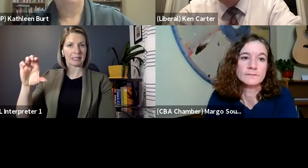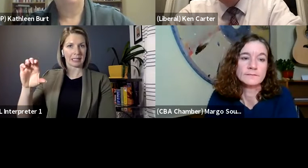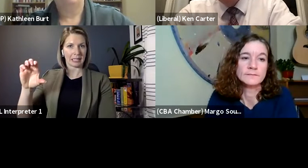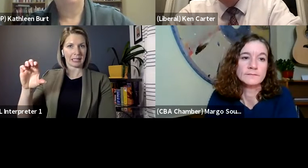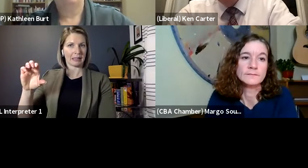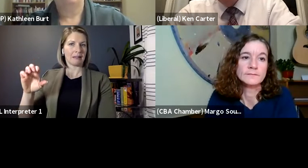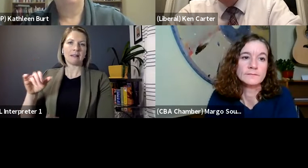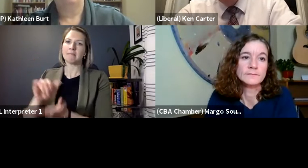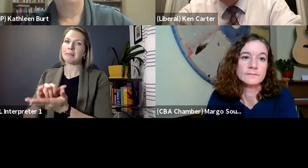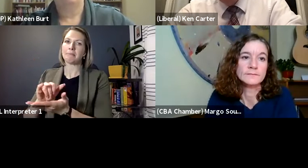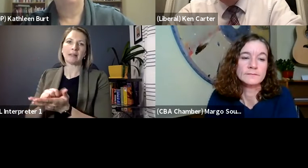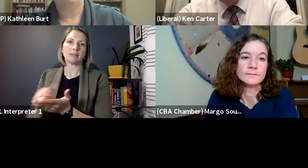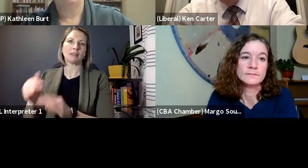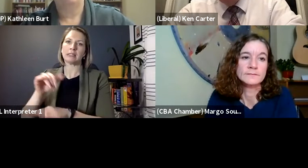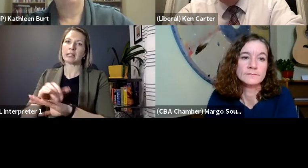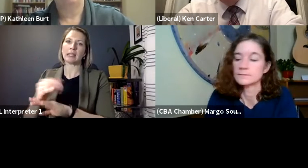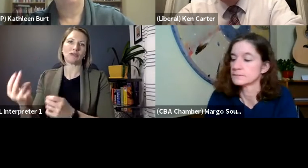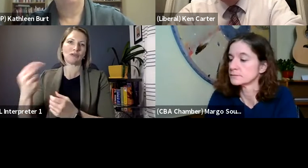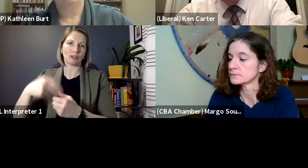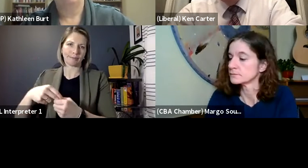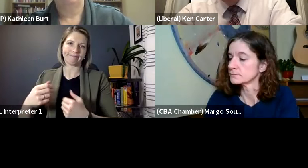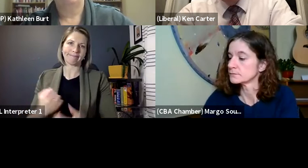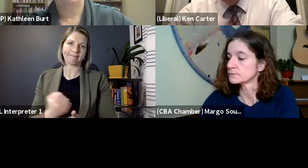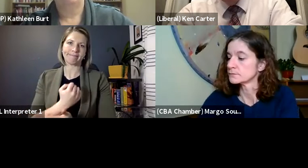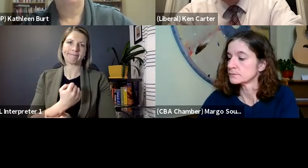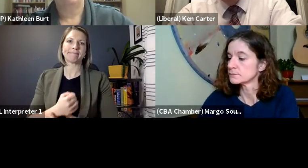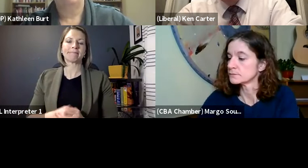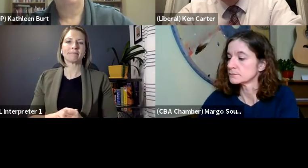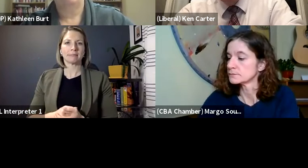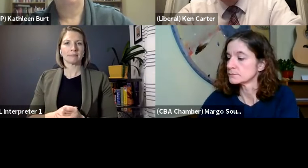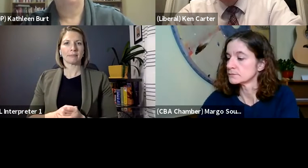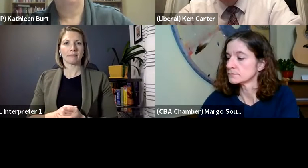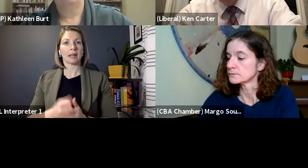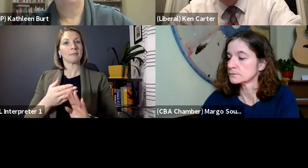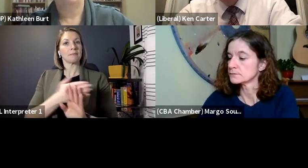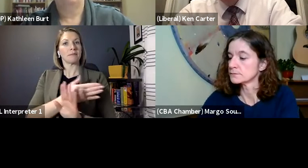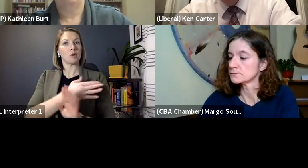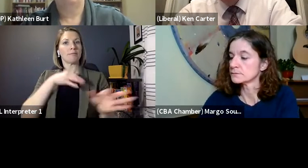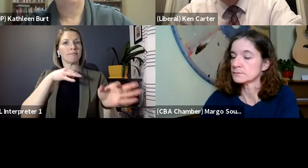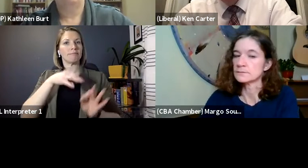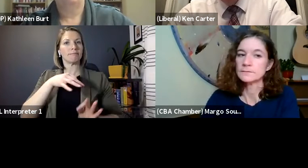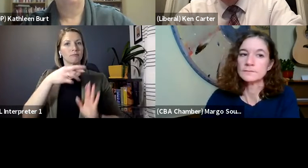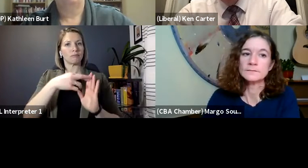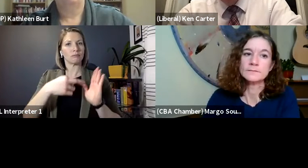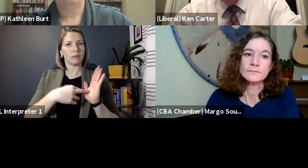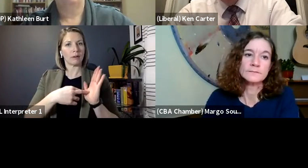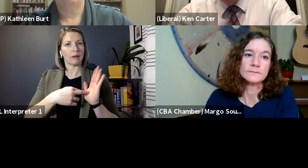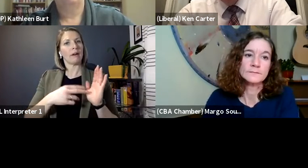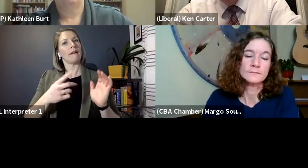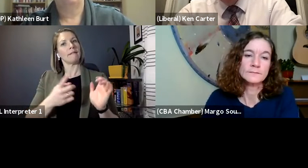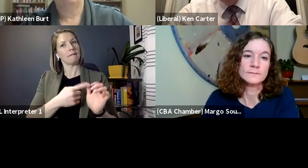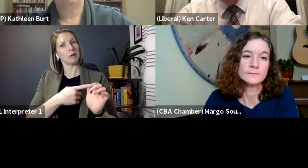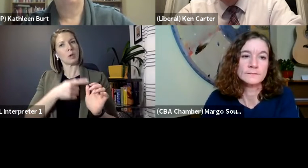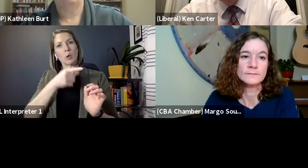incumbent, was unable to be with us this evening. Before I explain the rules of tonight's event, I want to invite representatives of the sponsors